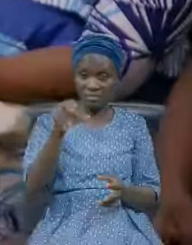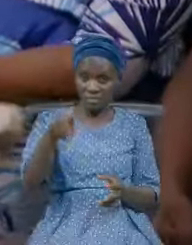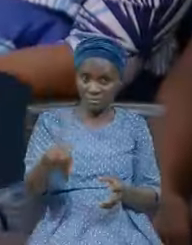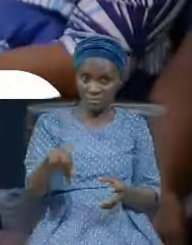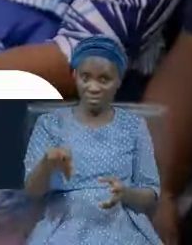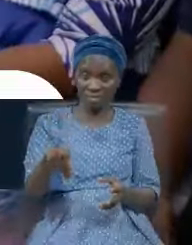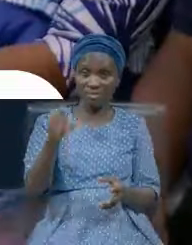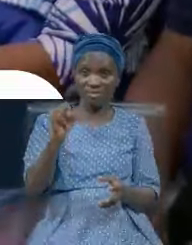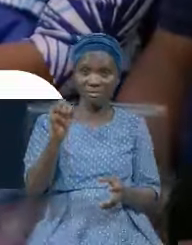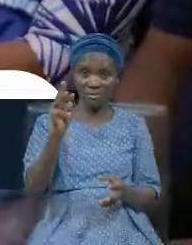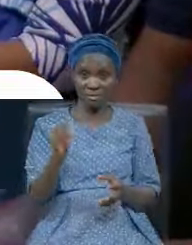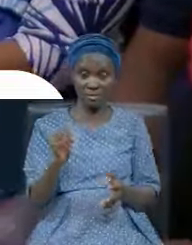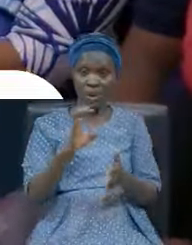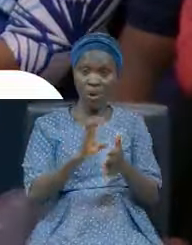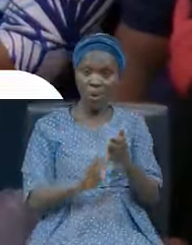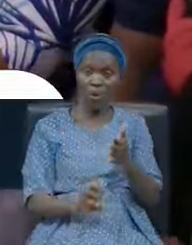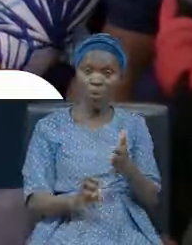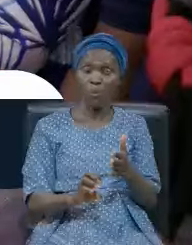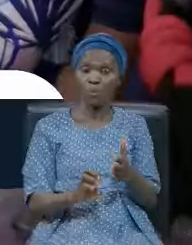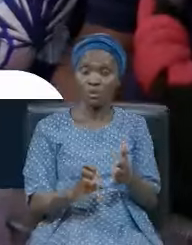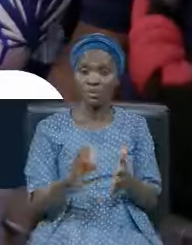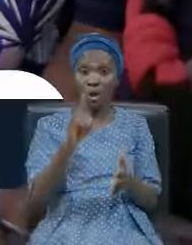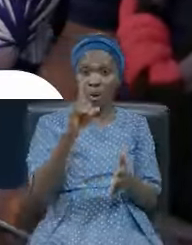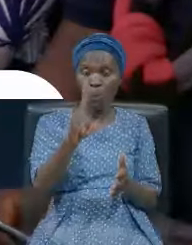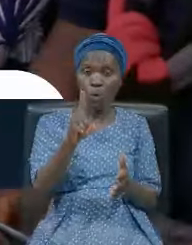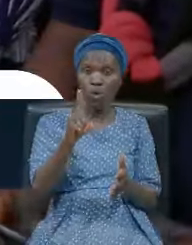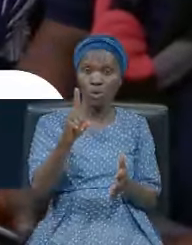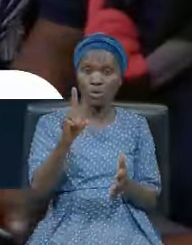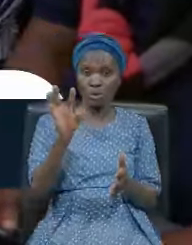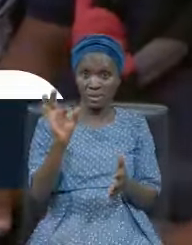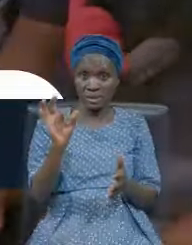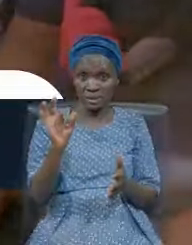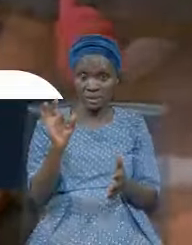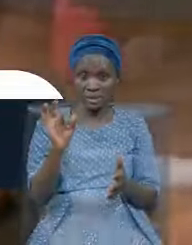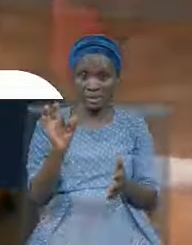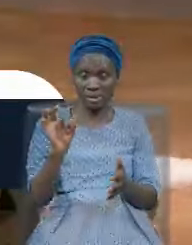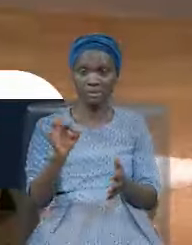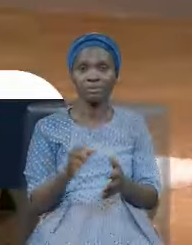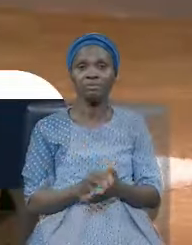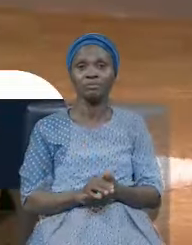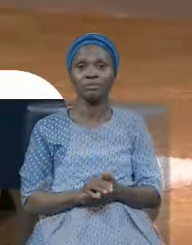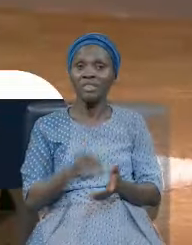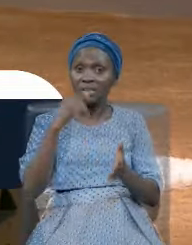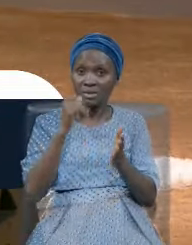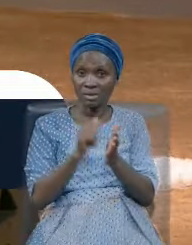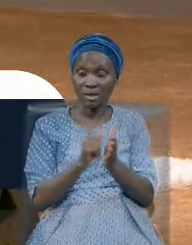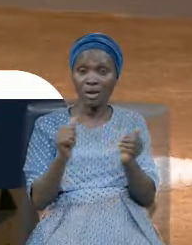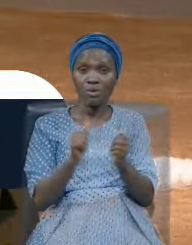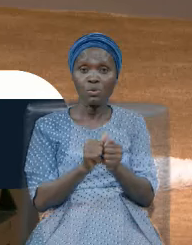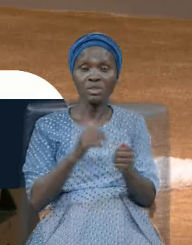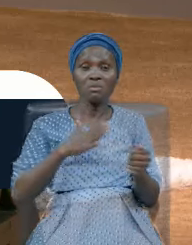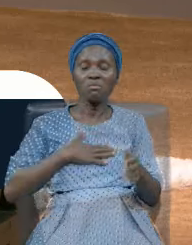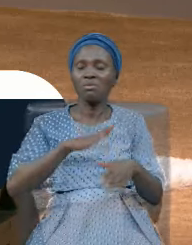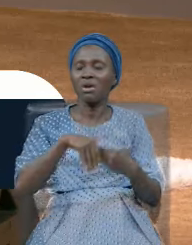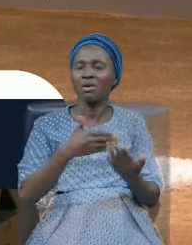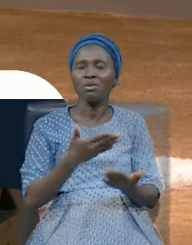Psalm 119, it says, with my whole heart have I sought thee. Oh, let